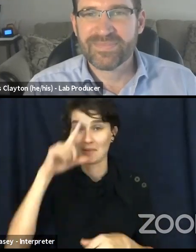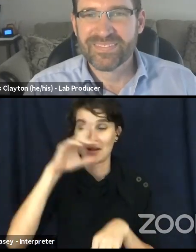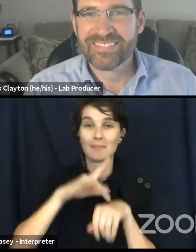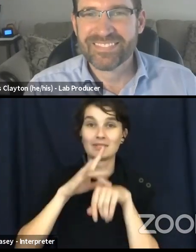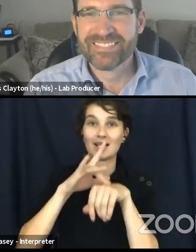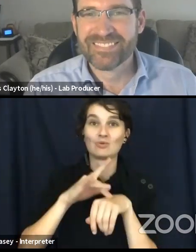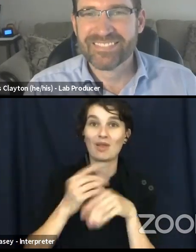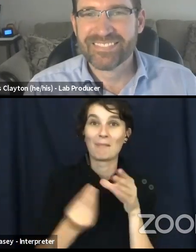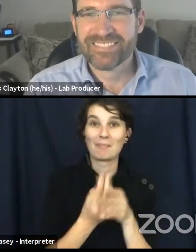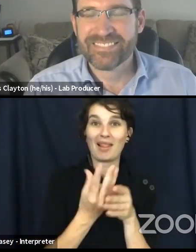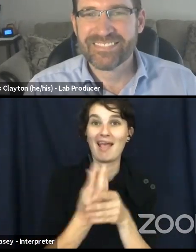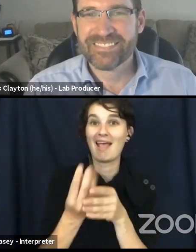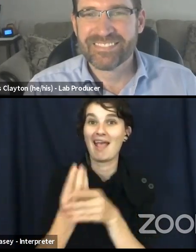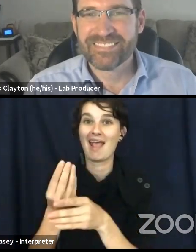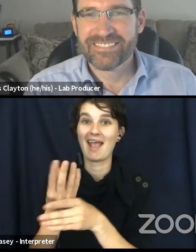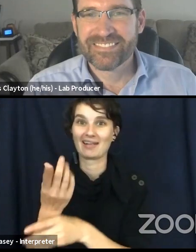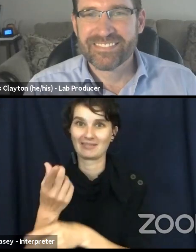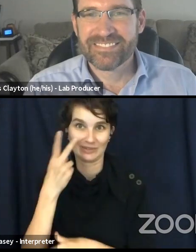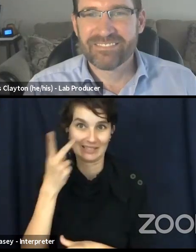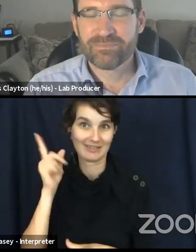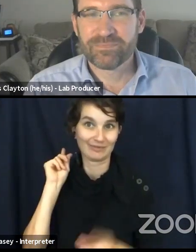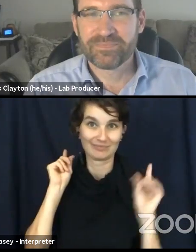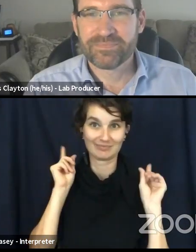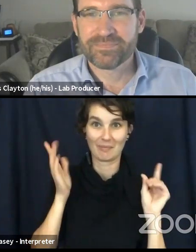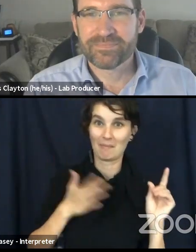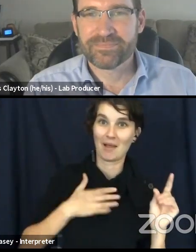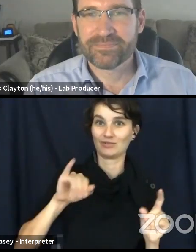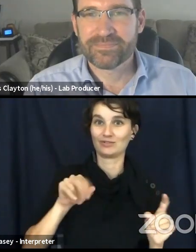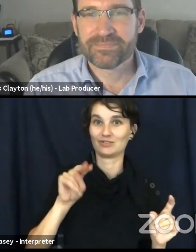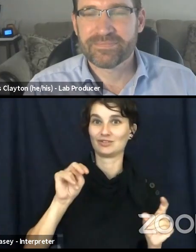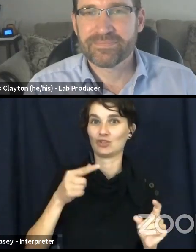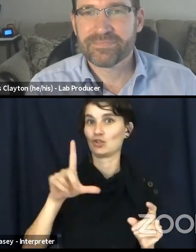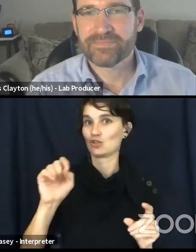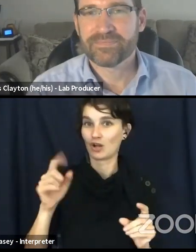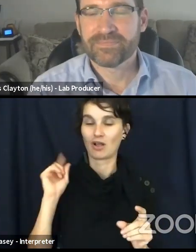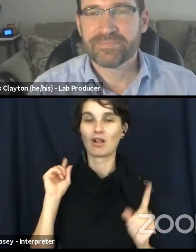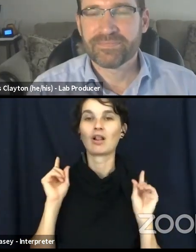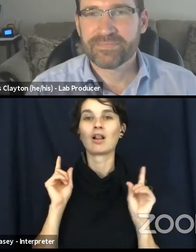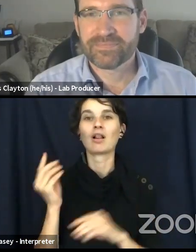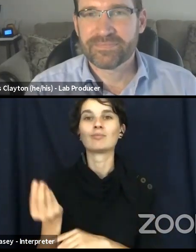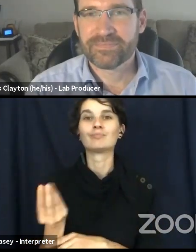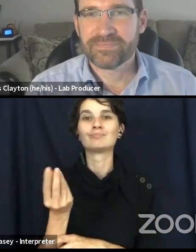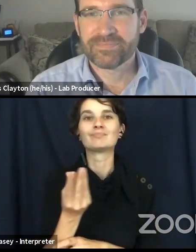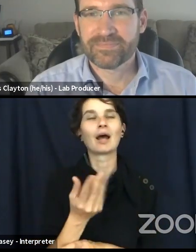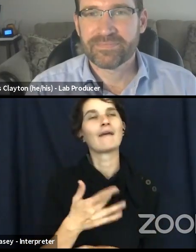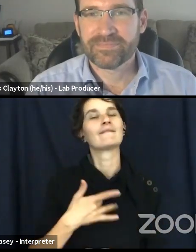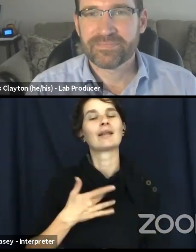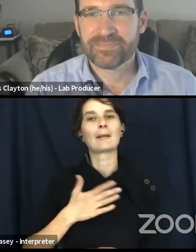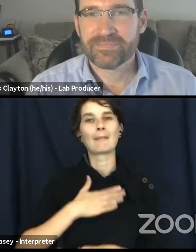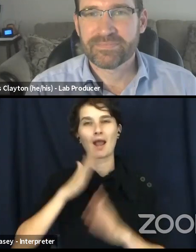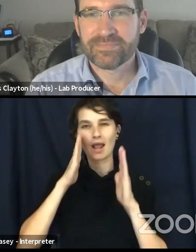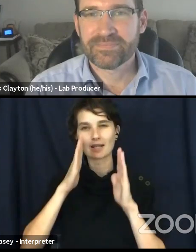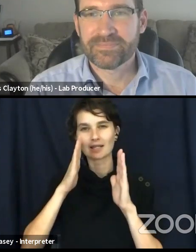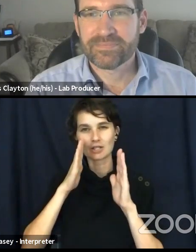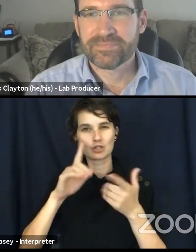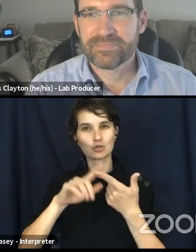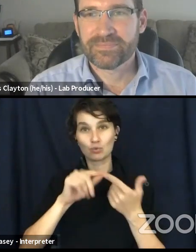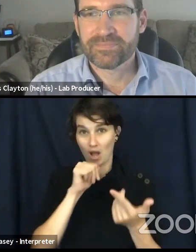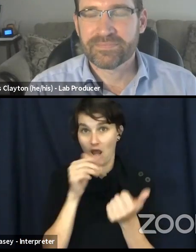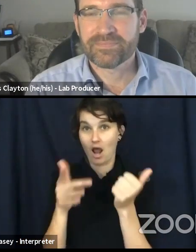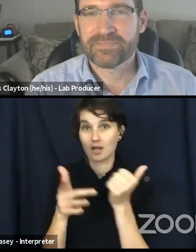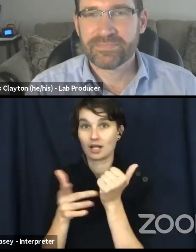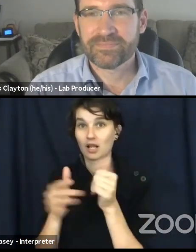my little jungle that I've created in my house. But yeah, it really heightened my attention towards completely non-technological